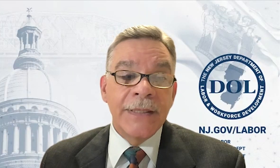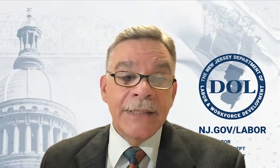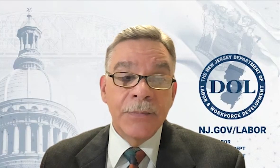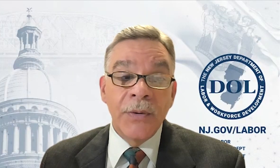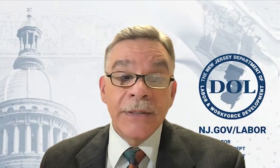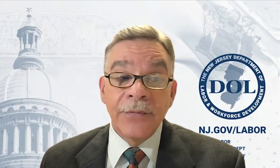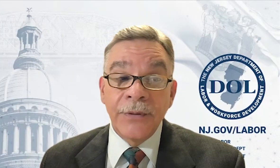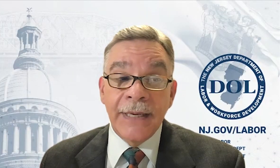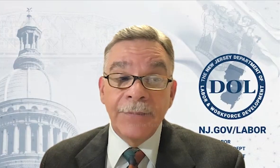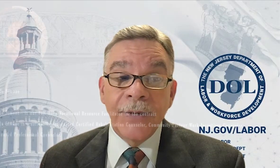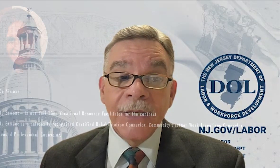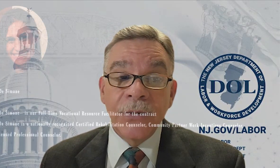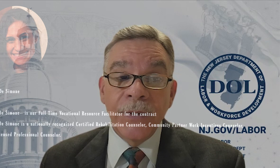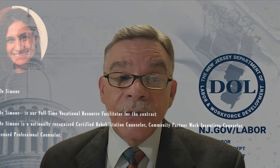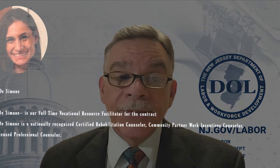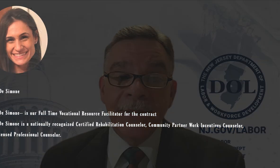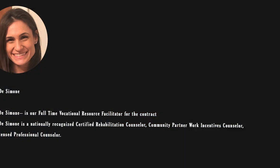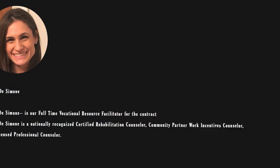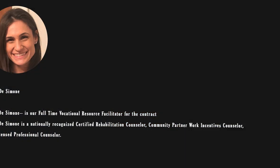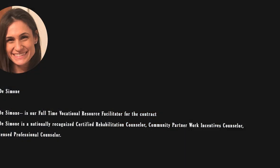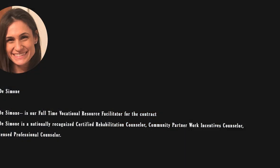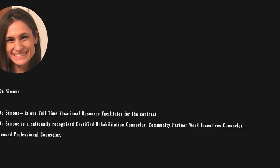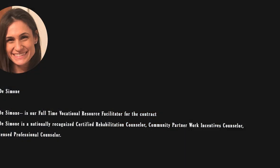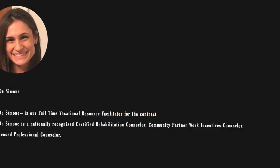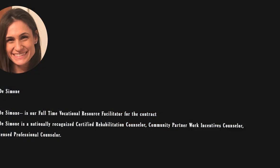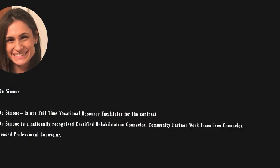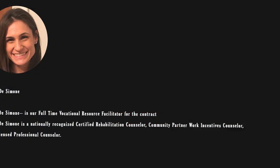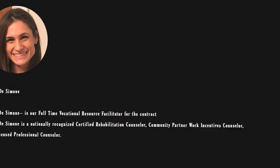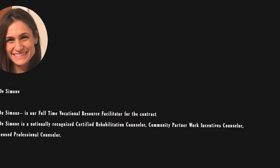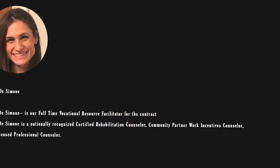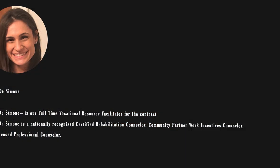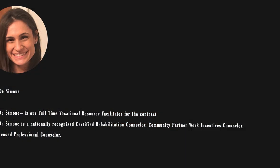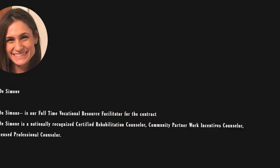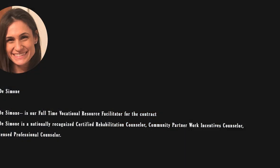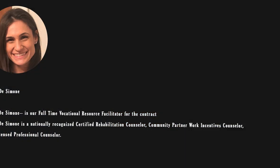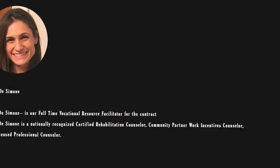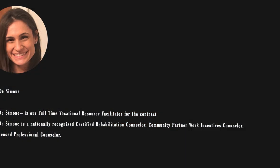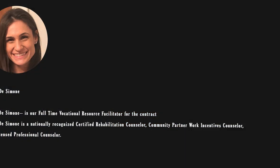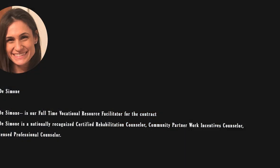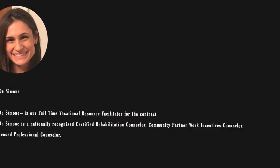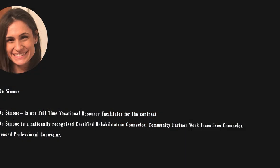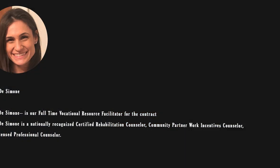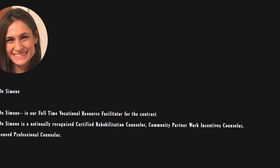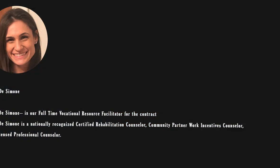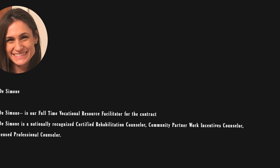Adrienne DeSimone is our full-time vocational resource facilitator for the contract, and she is a nationally